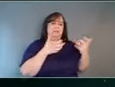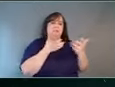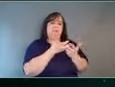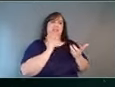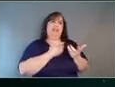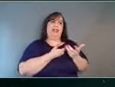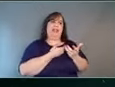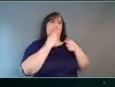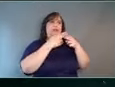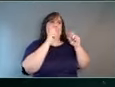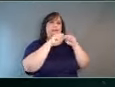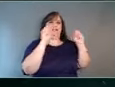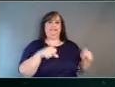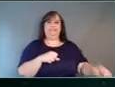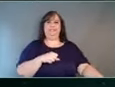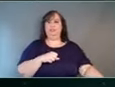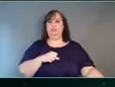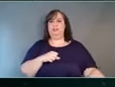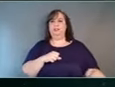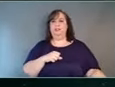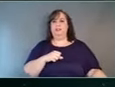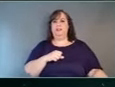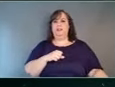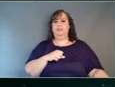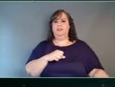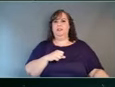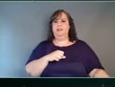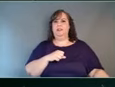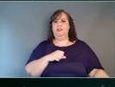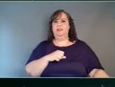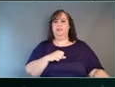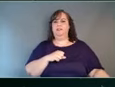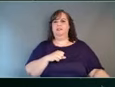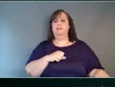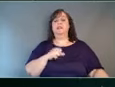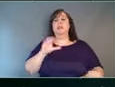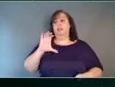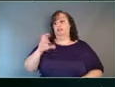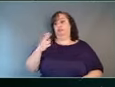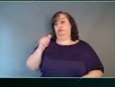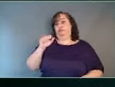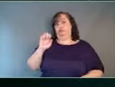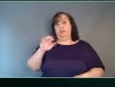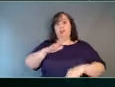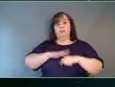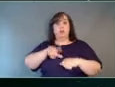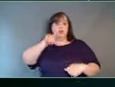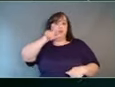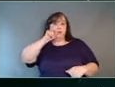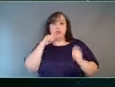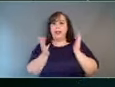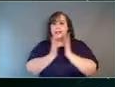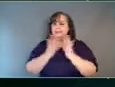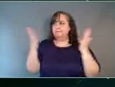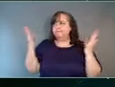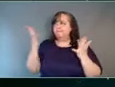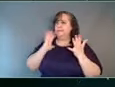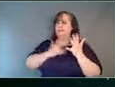on Twitter asked, what are our planetary defenses against asteroids? Danny, would you like to talk about that